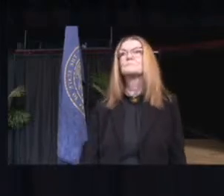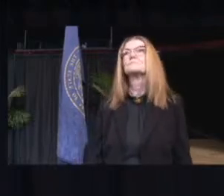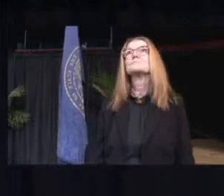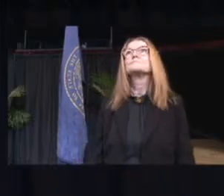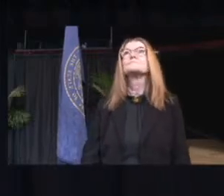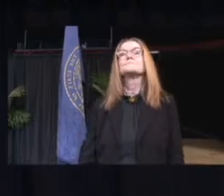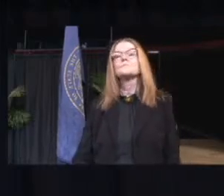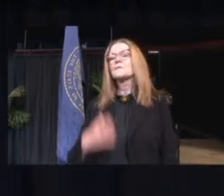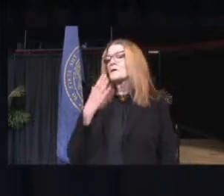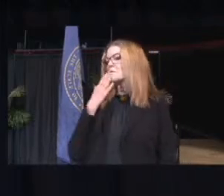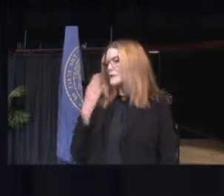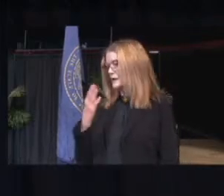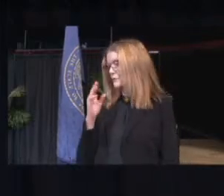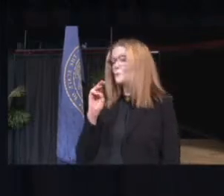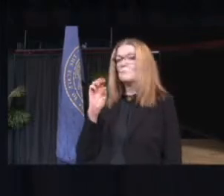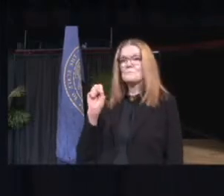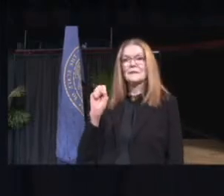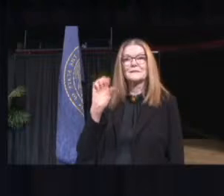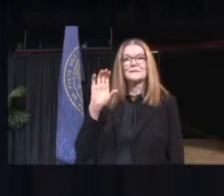Thank you, Ms. Quesada.